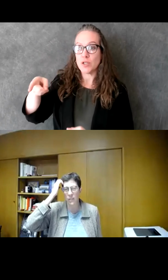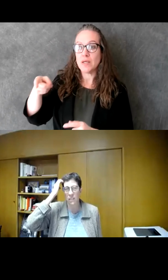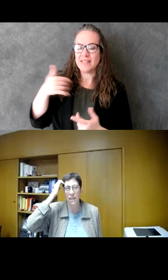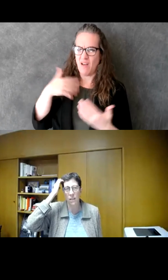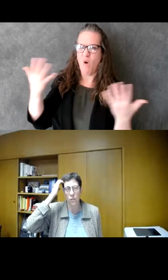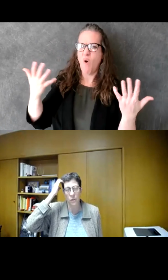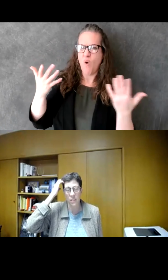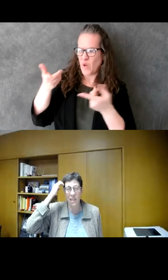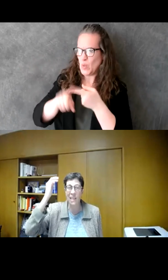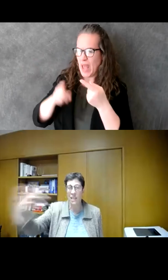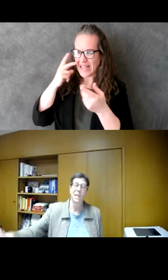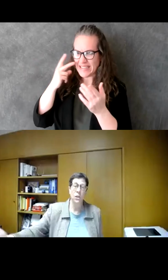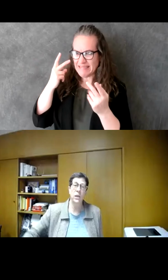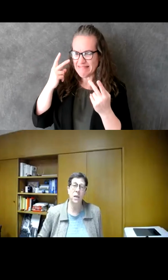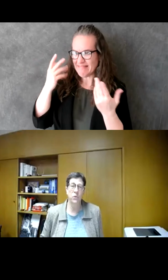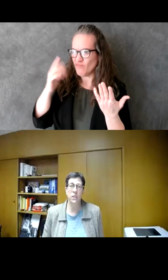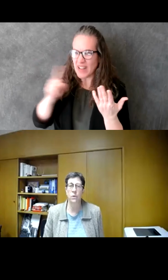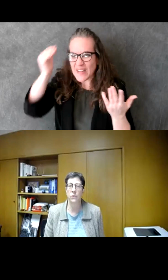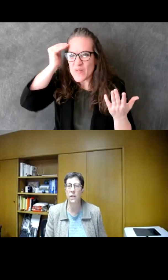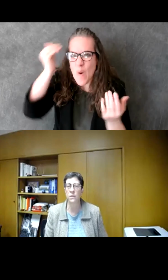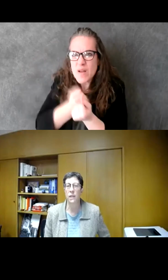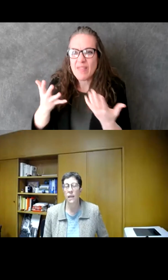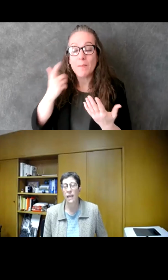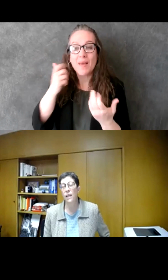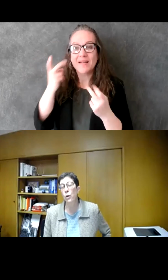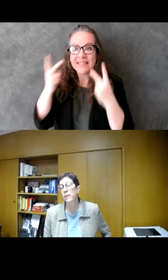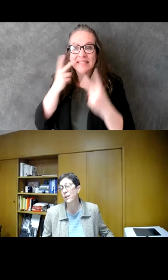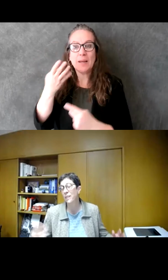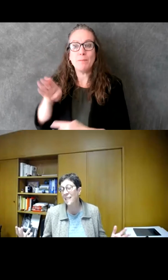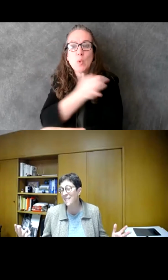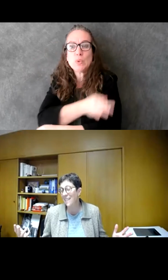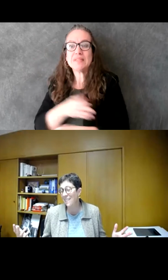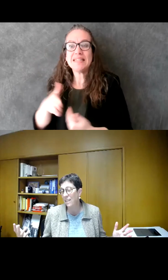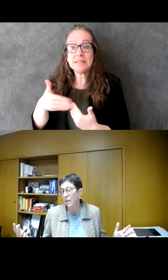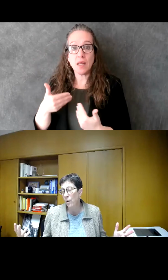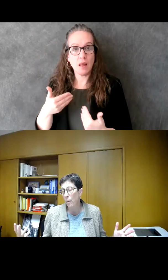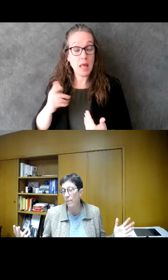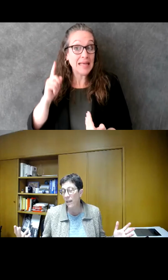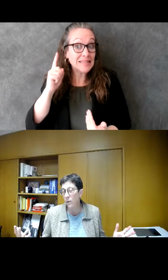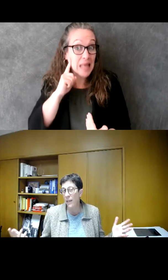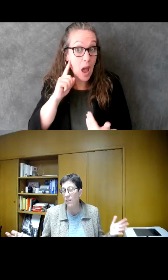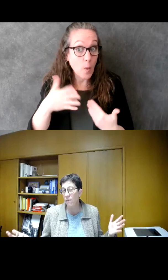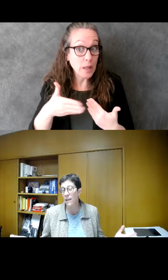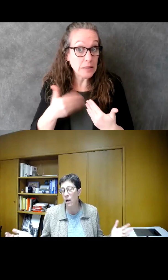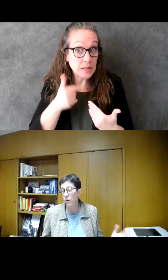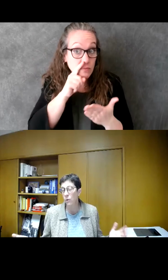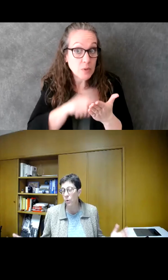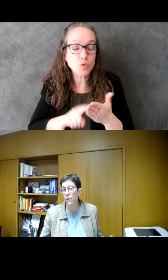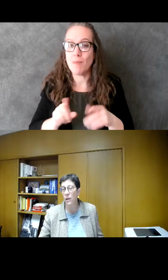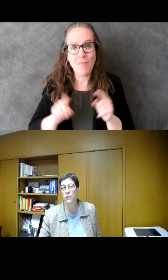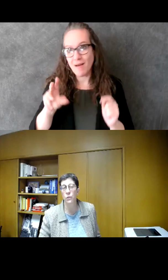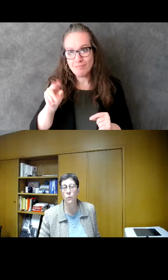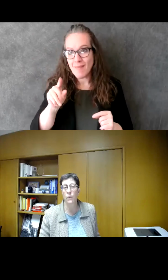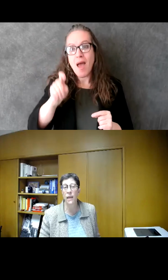easily. So we decided to do this study looking at bruising in older adults. And I know it sounds easy, but we had to find 100